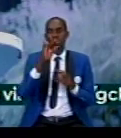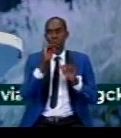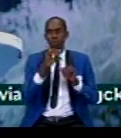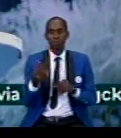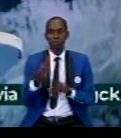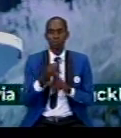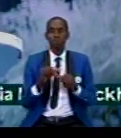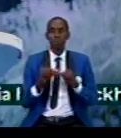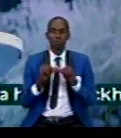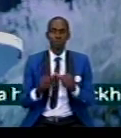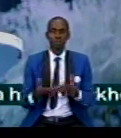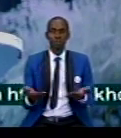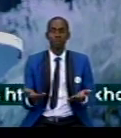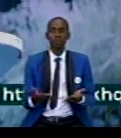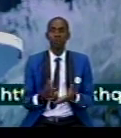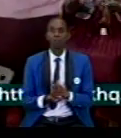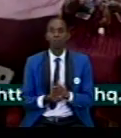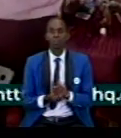music?